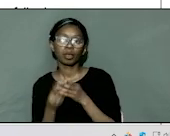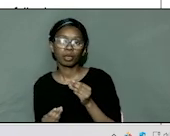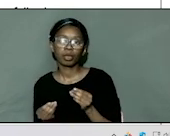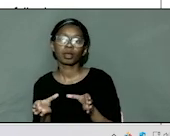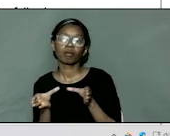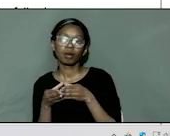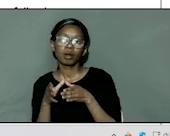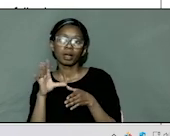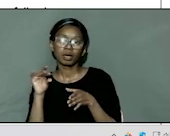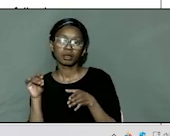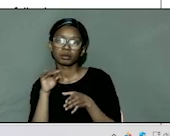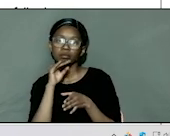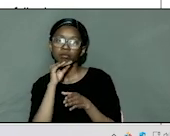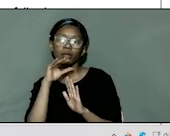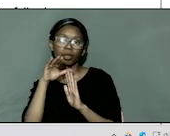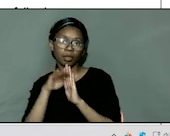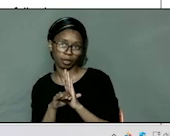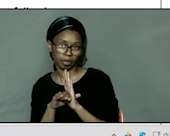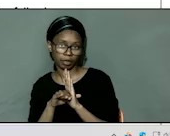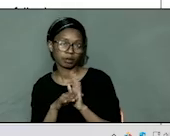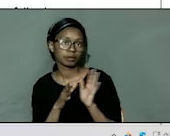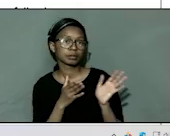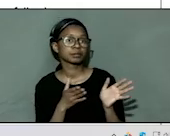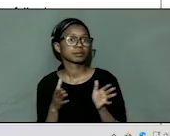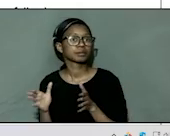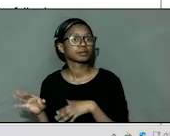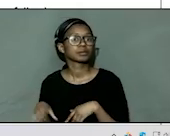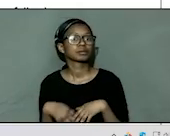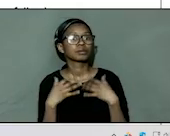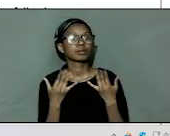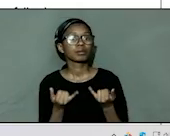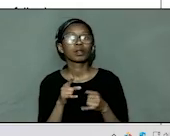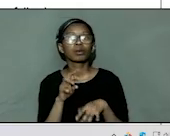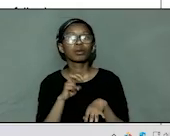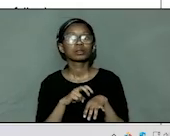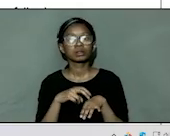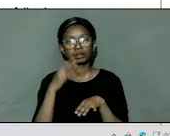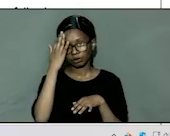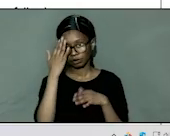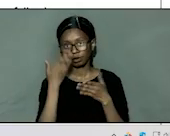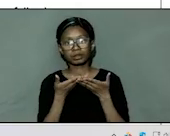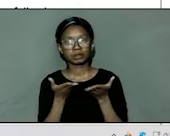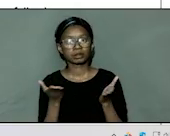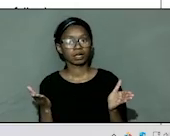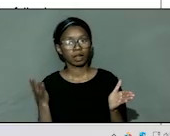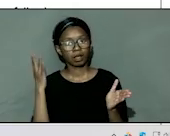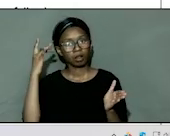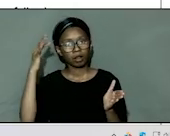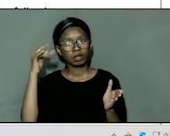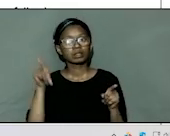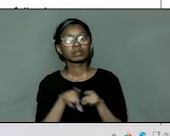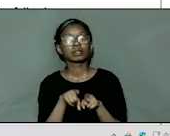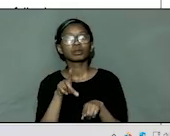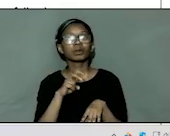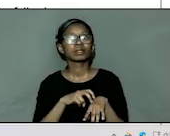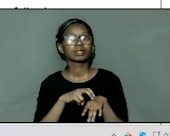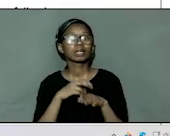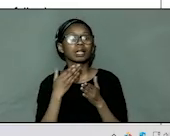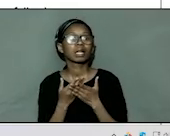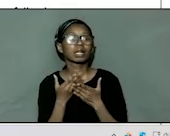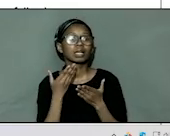selection. With this one, you must also know the general theory, and you must also be able